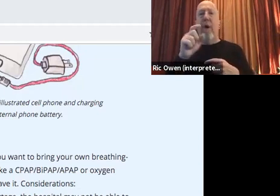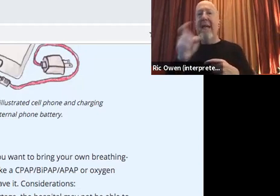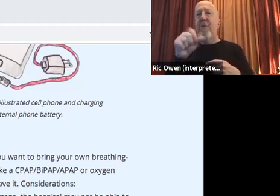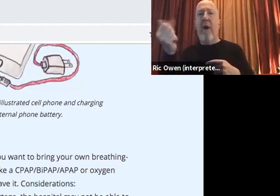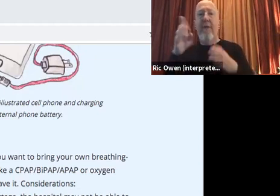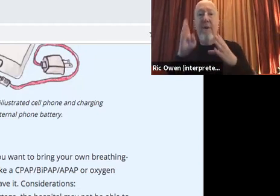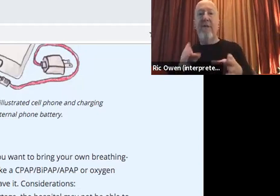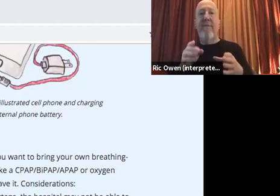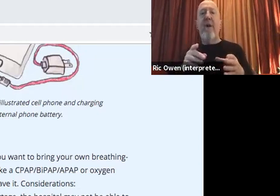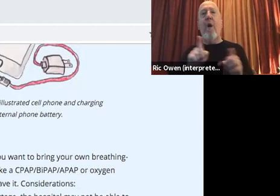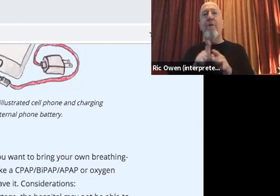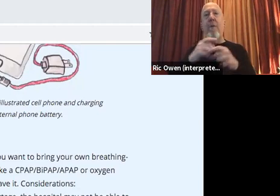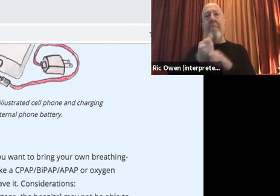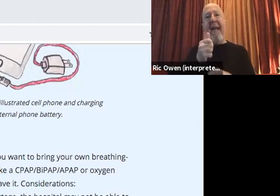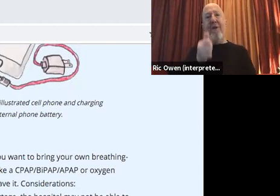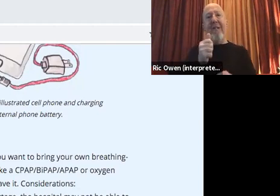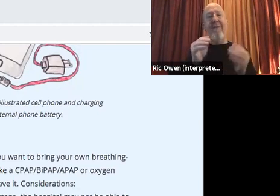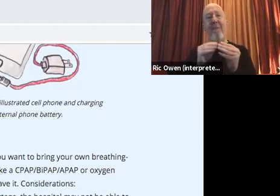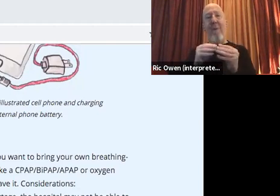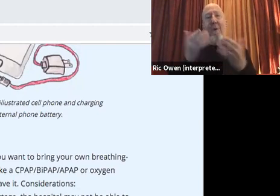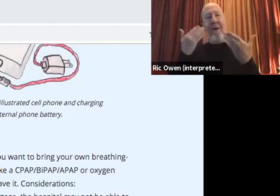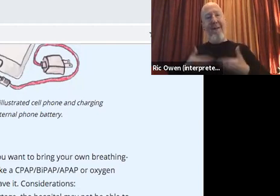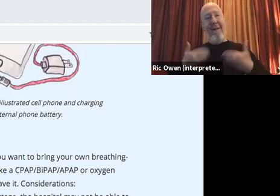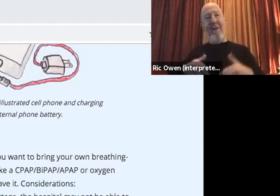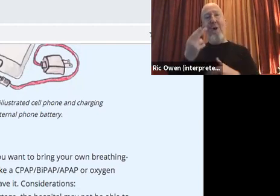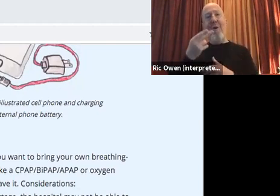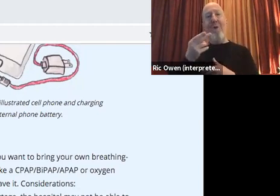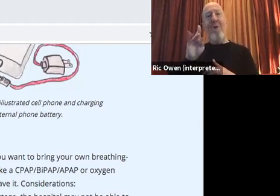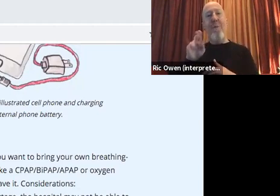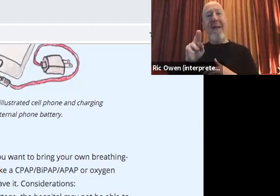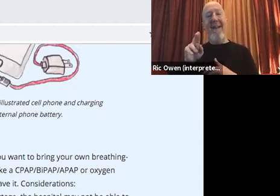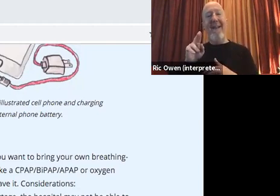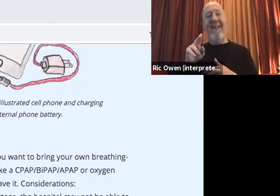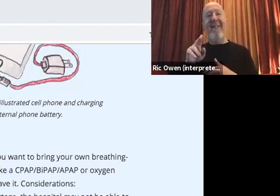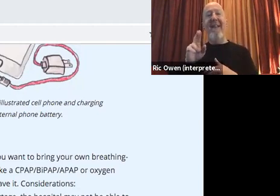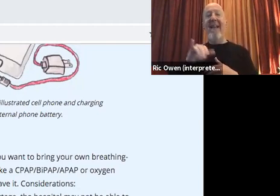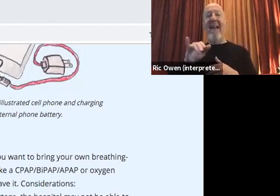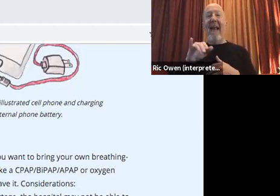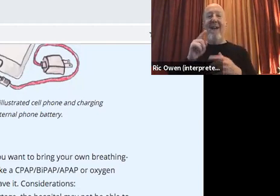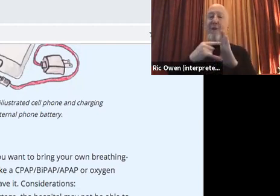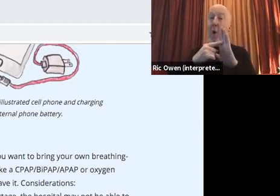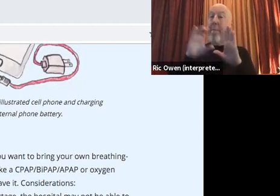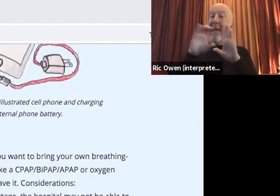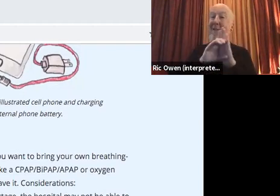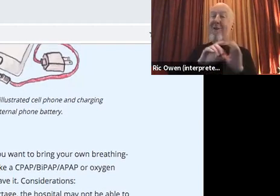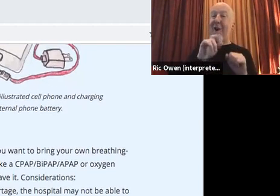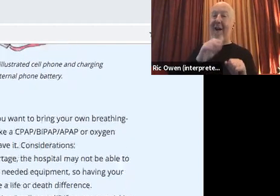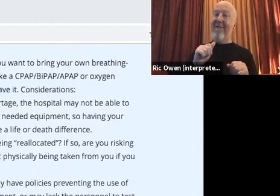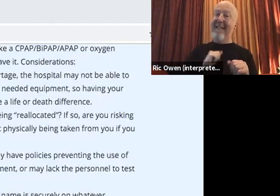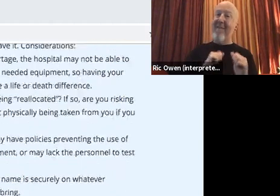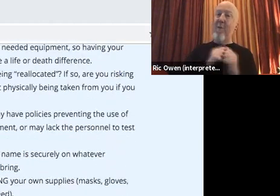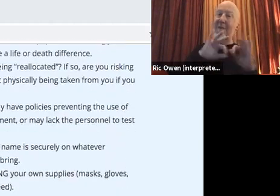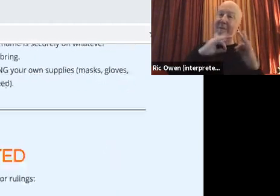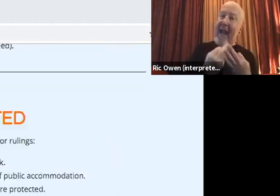Humanize yourself. As Sandra is talking about the connection kit, show pictures of your family, and tell the